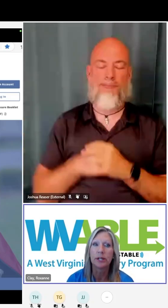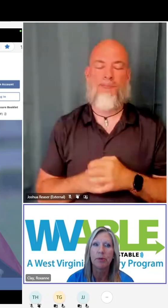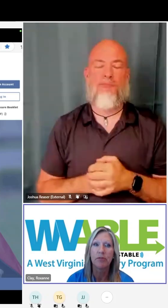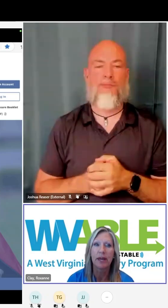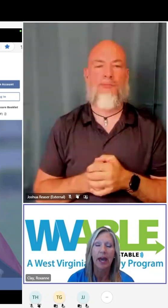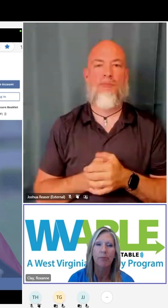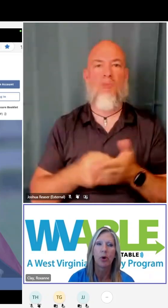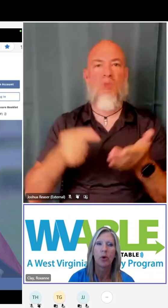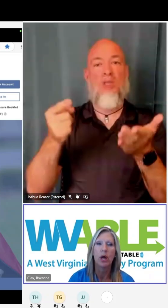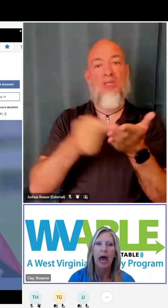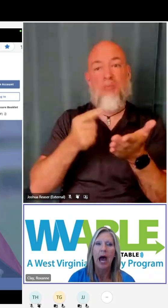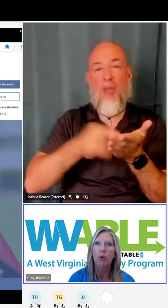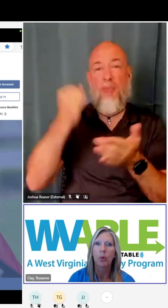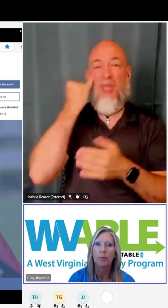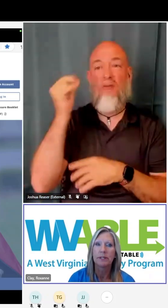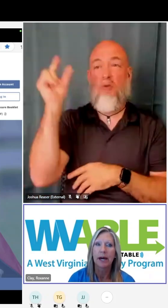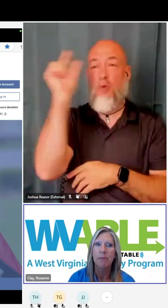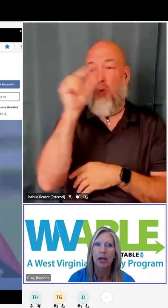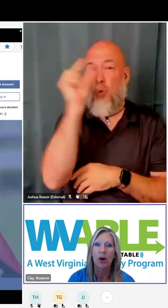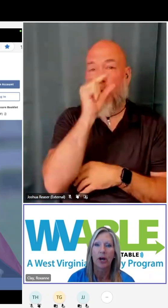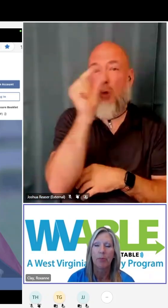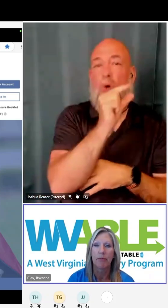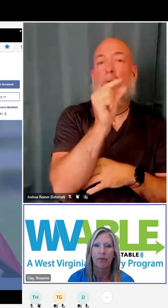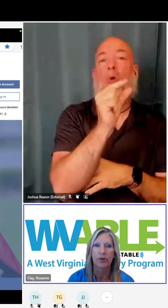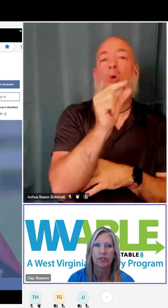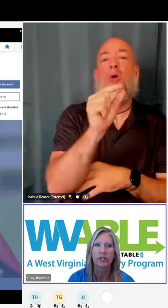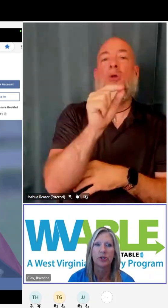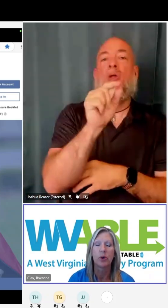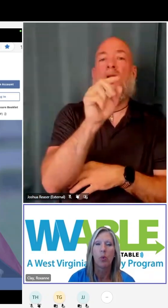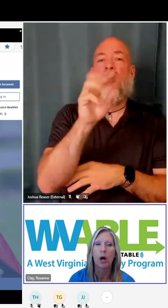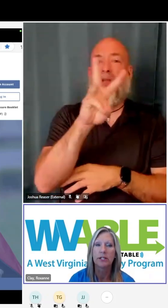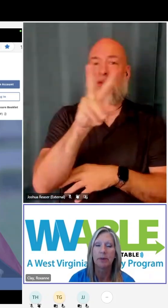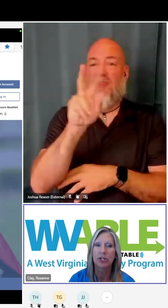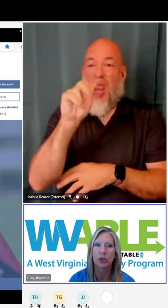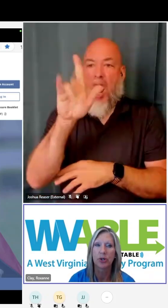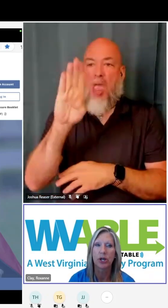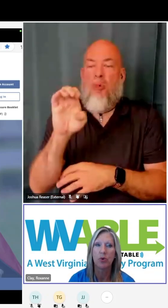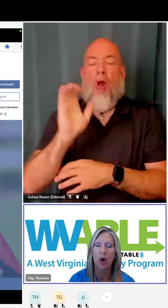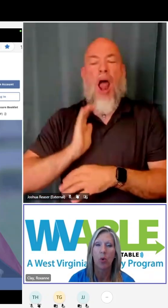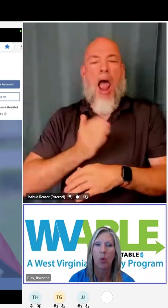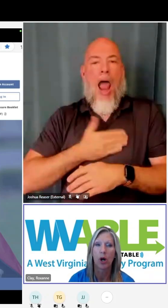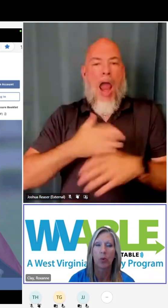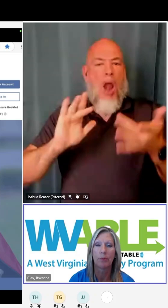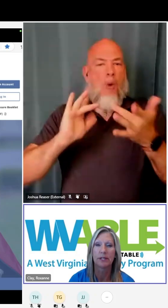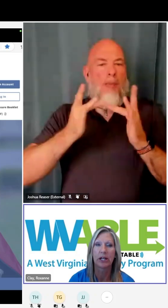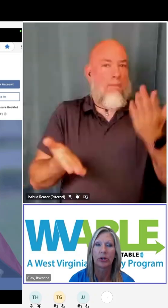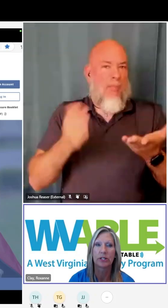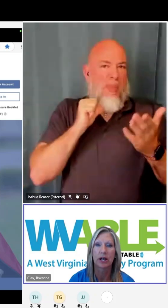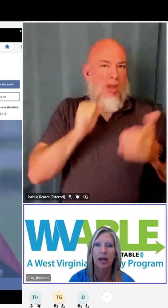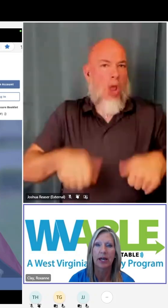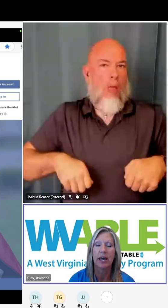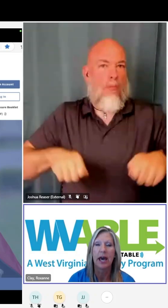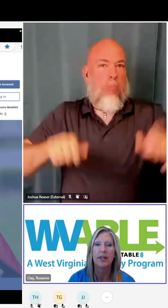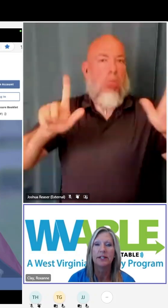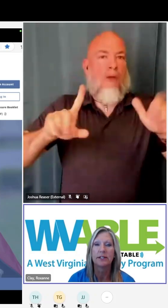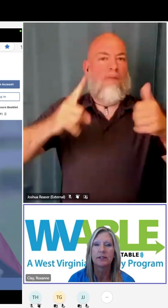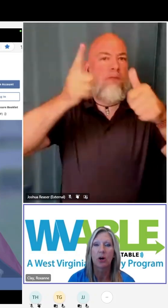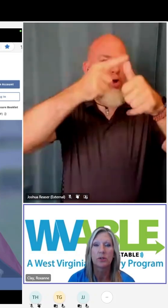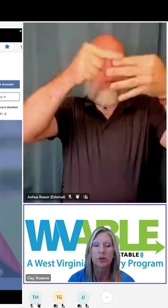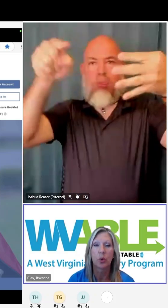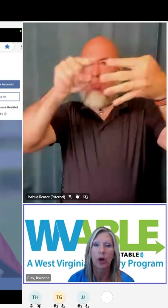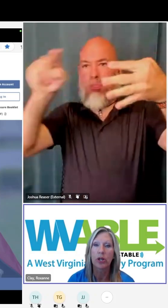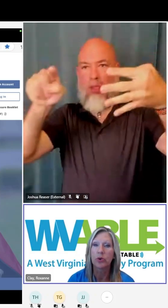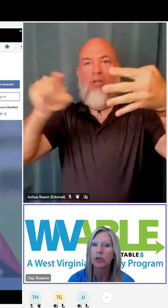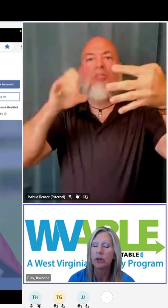and Google WVABLE, our website may not come up first. So we want to make sure that you know what our website looks like. And this